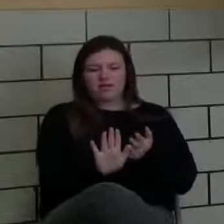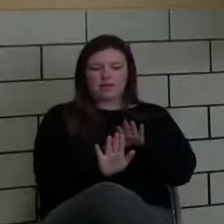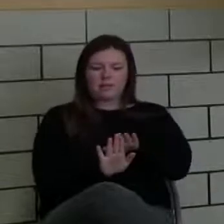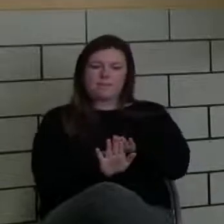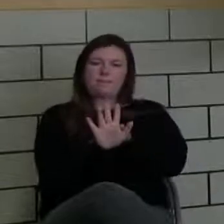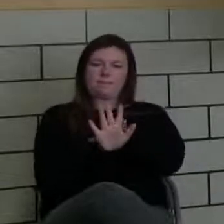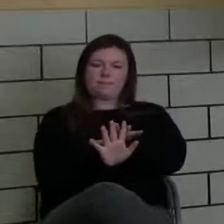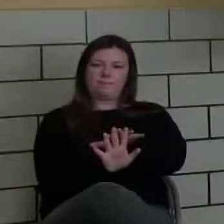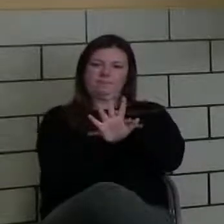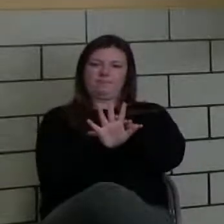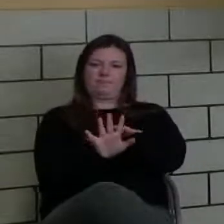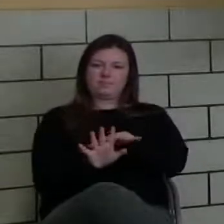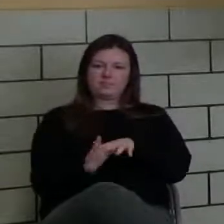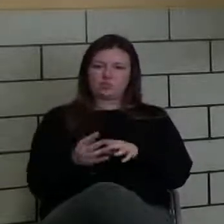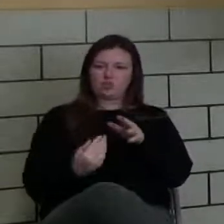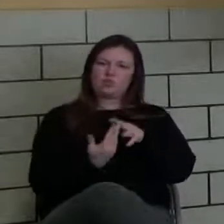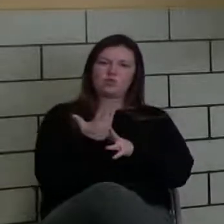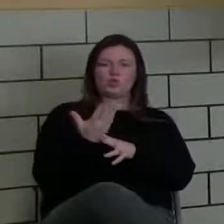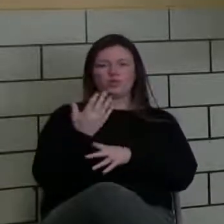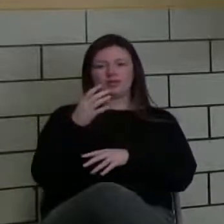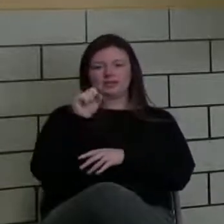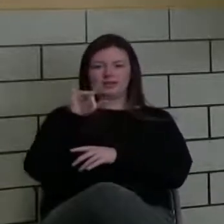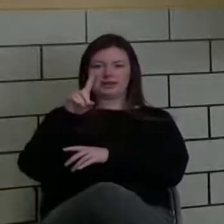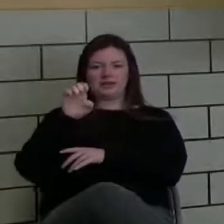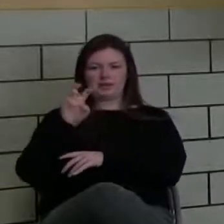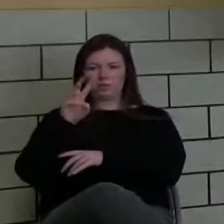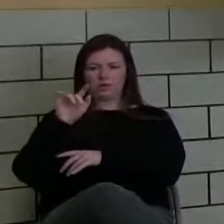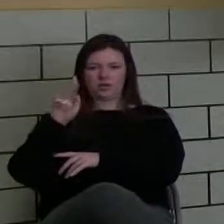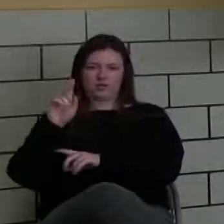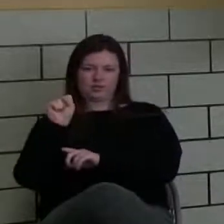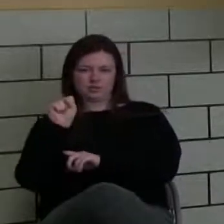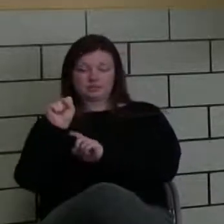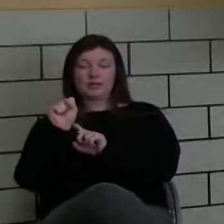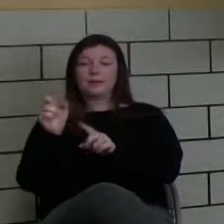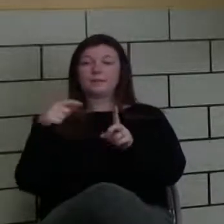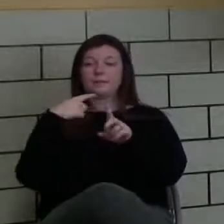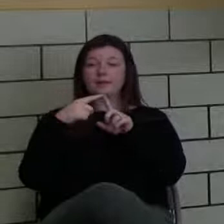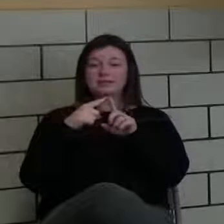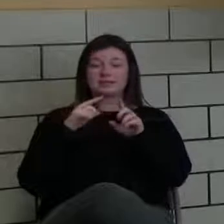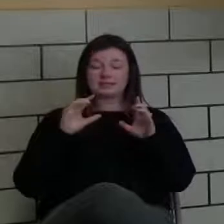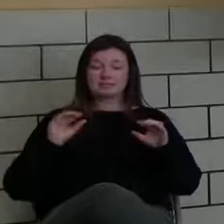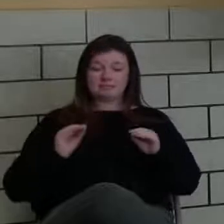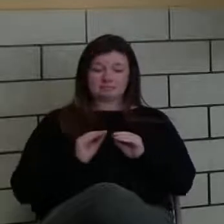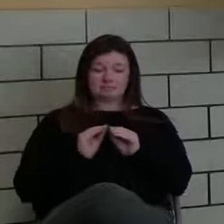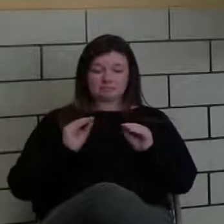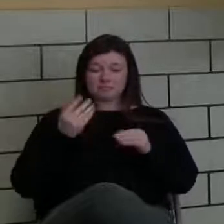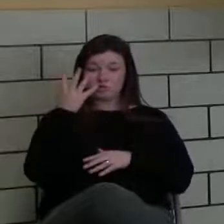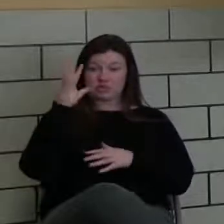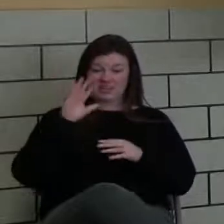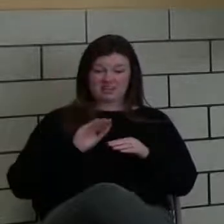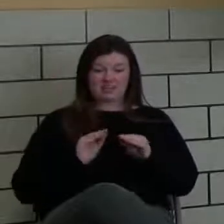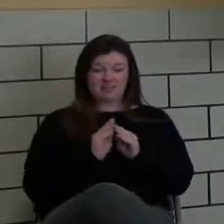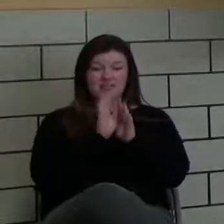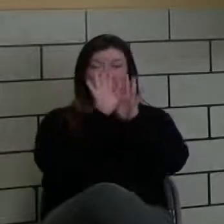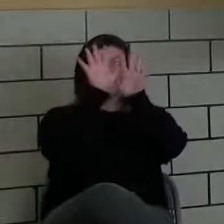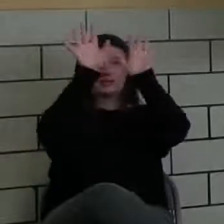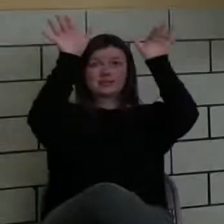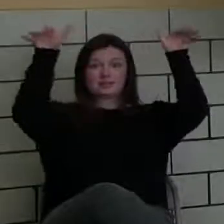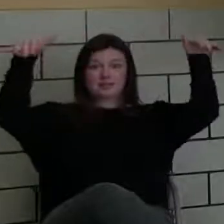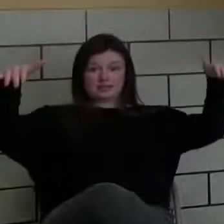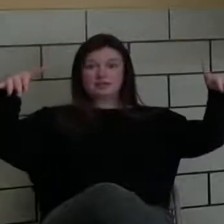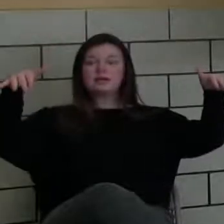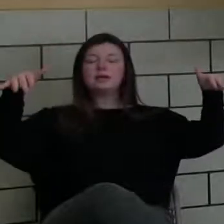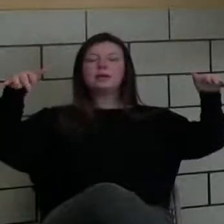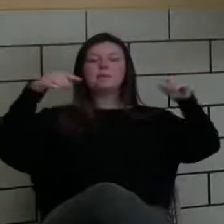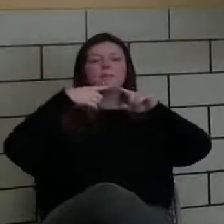their trunk is pretty high before they start branching out. So that way that those limbs won't be in